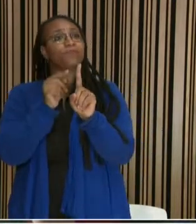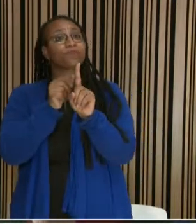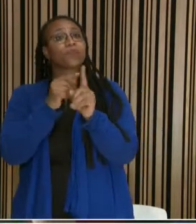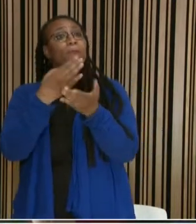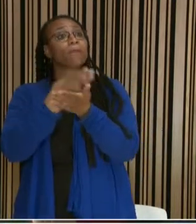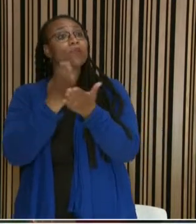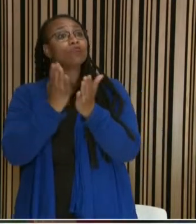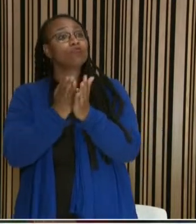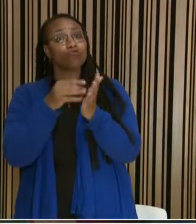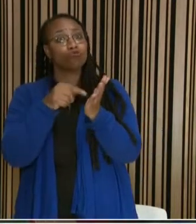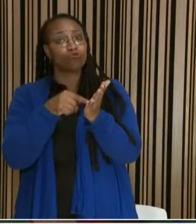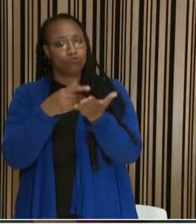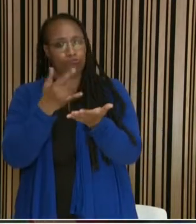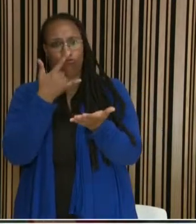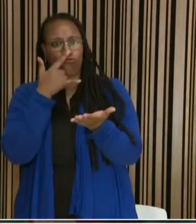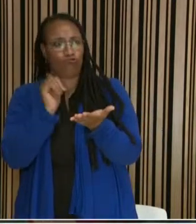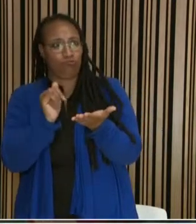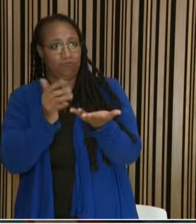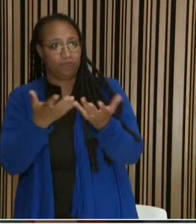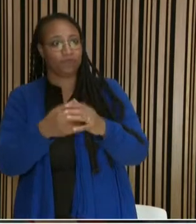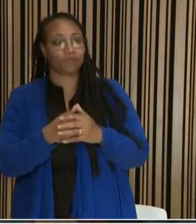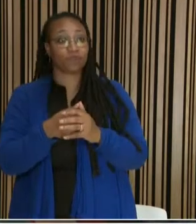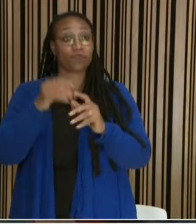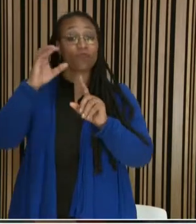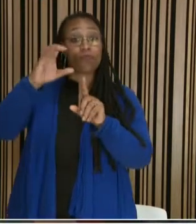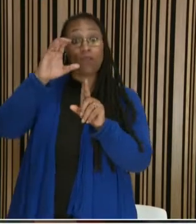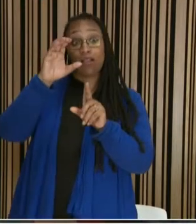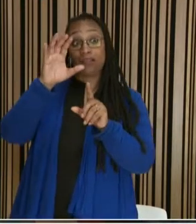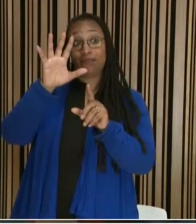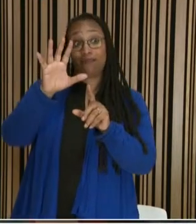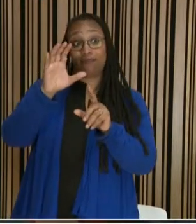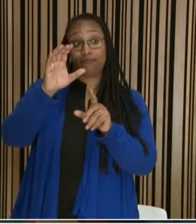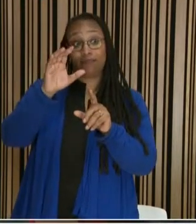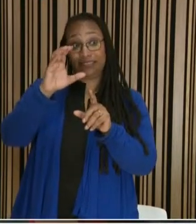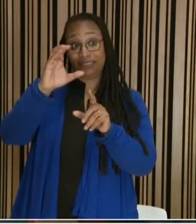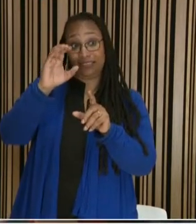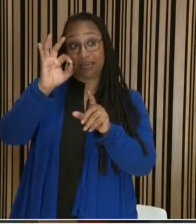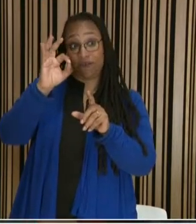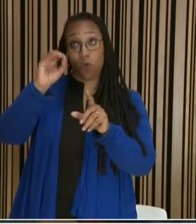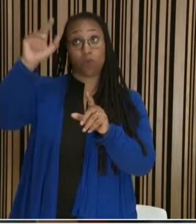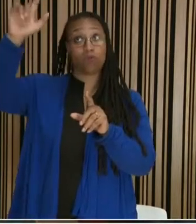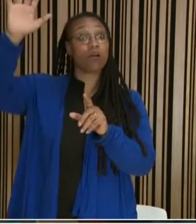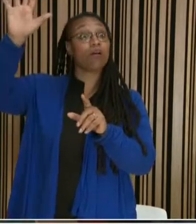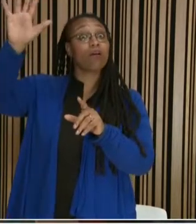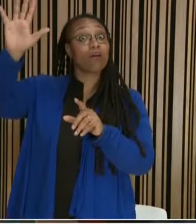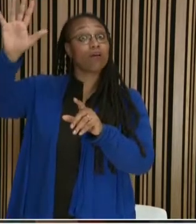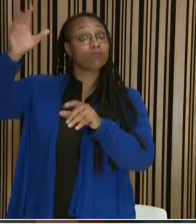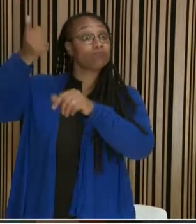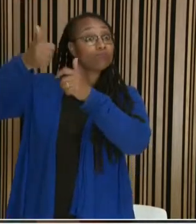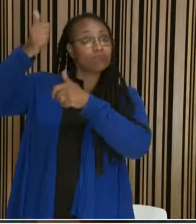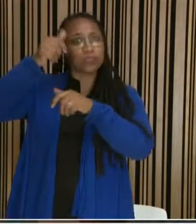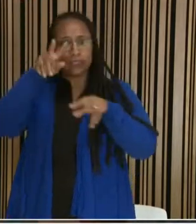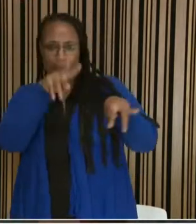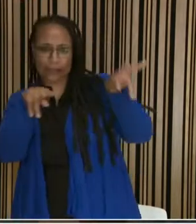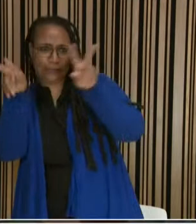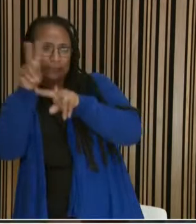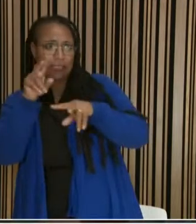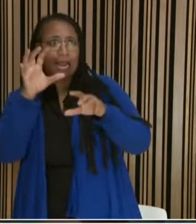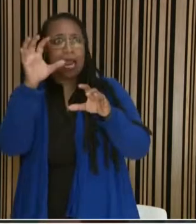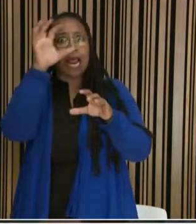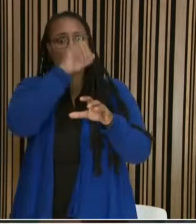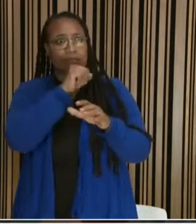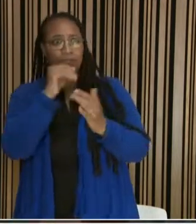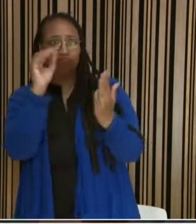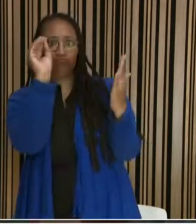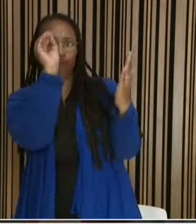on the CFO's revenue estimates and on our own costs, we propose a balanced budget to the council. That